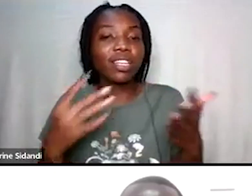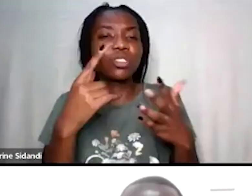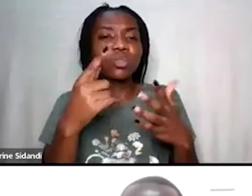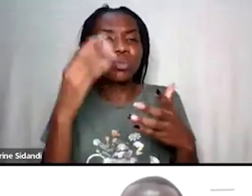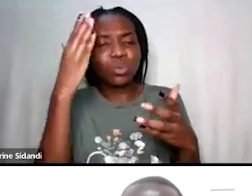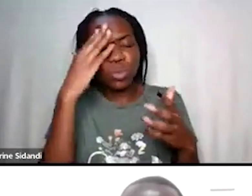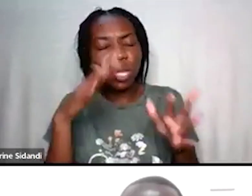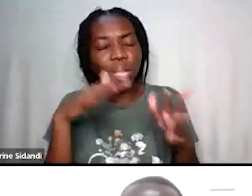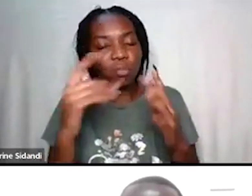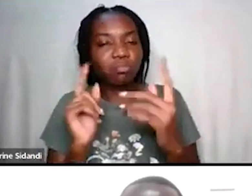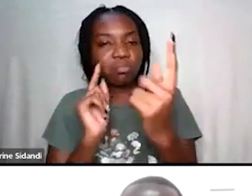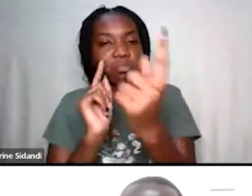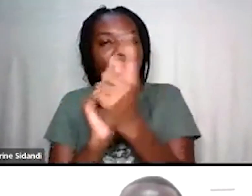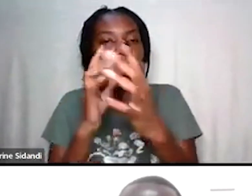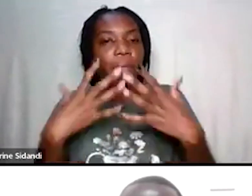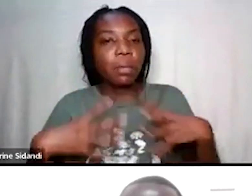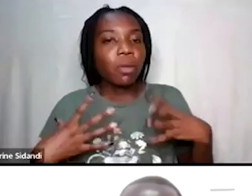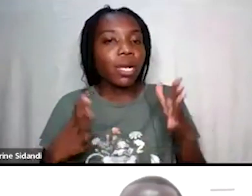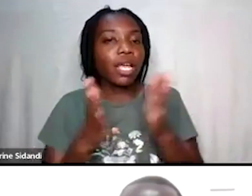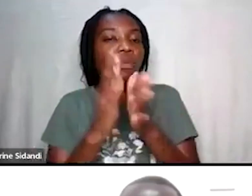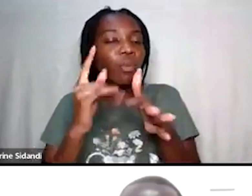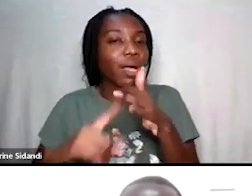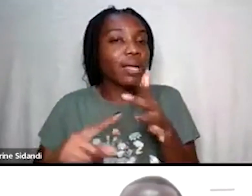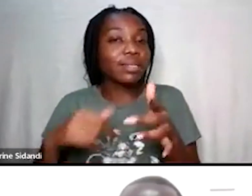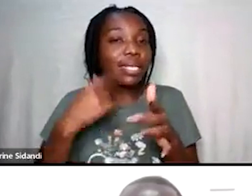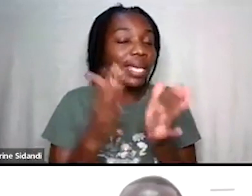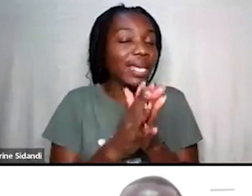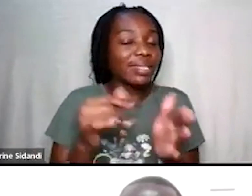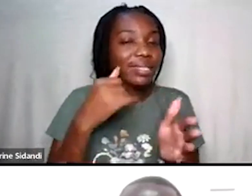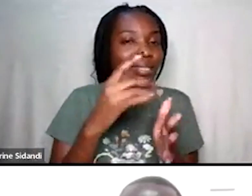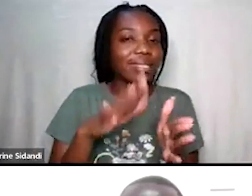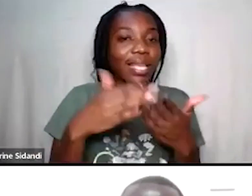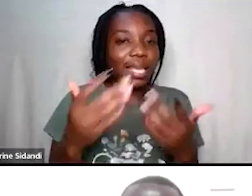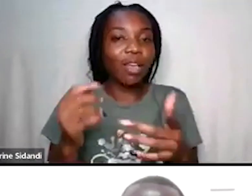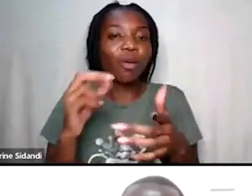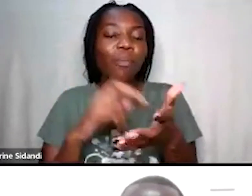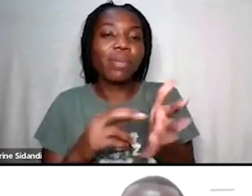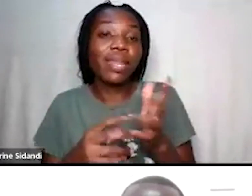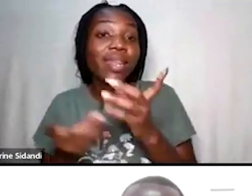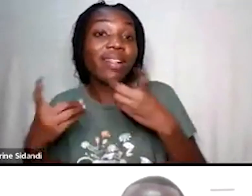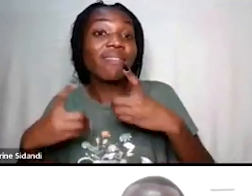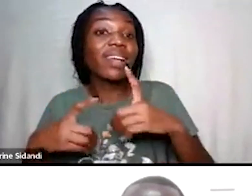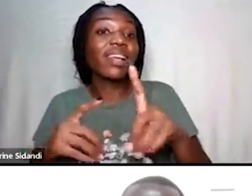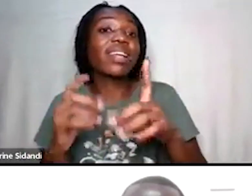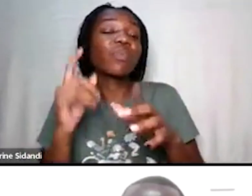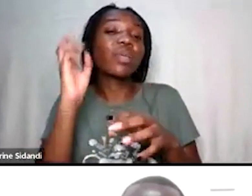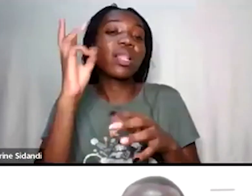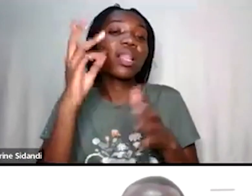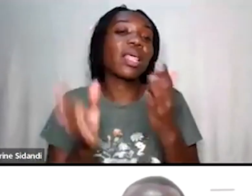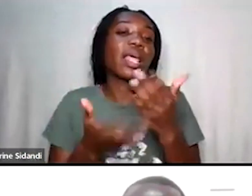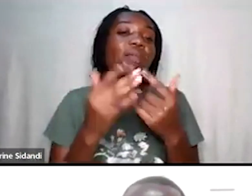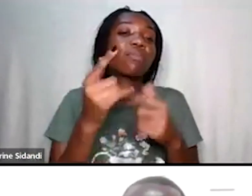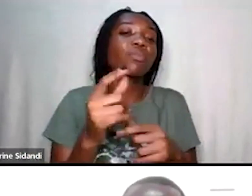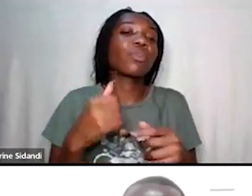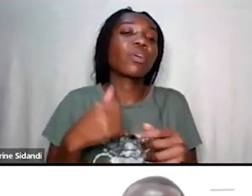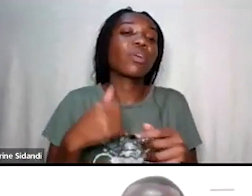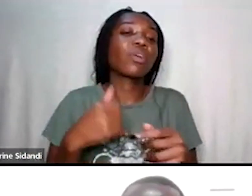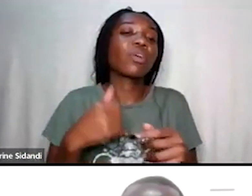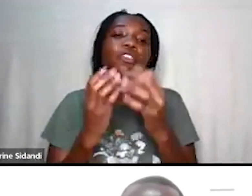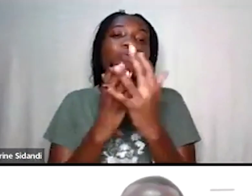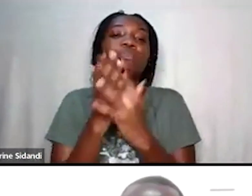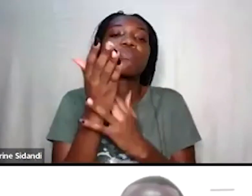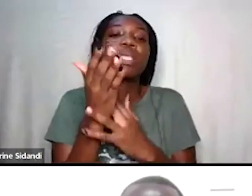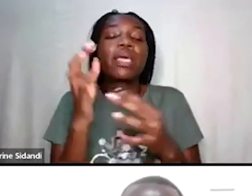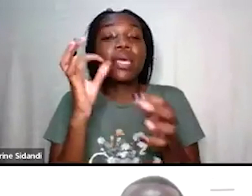people and what to say and how to say it, that delivery is what will help you to have a breakthrough. So even as you